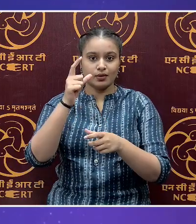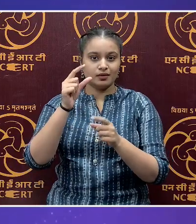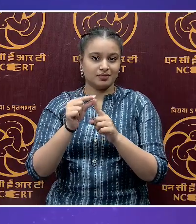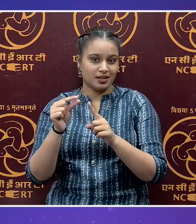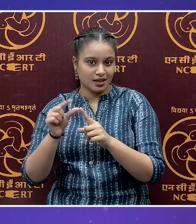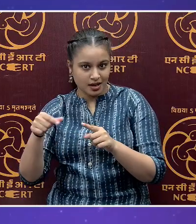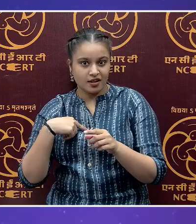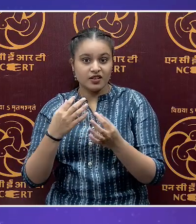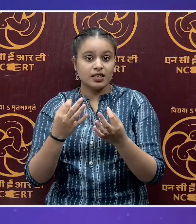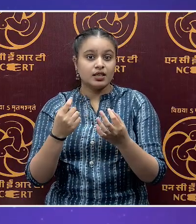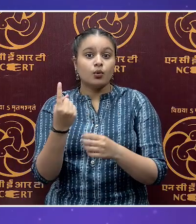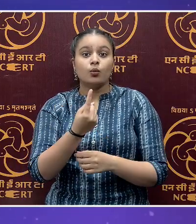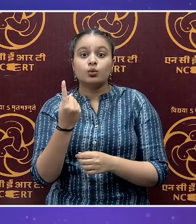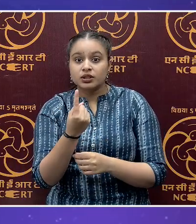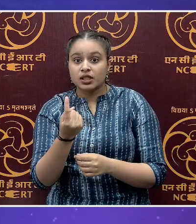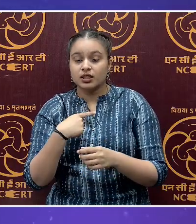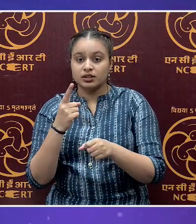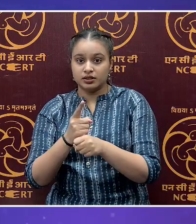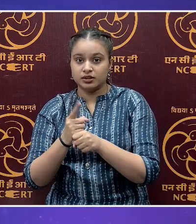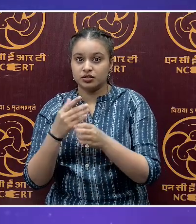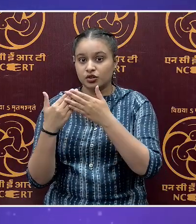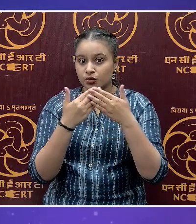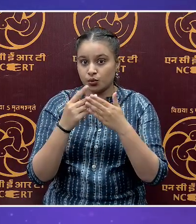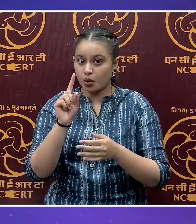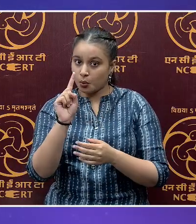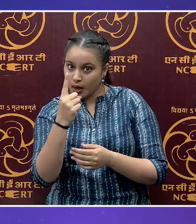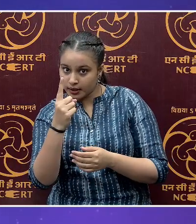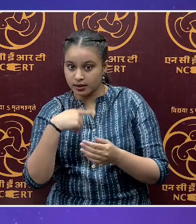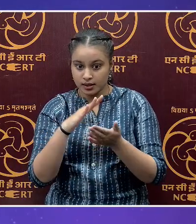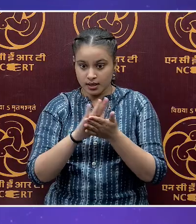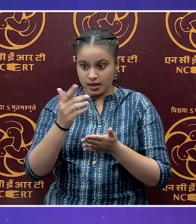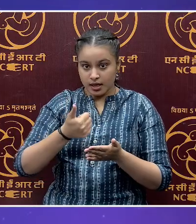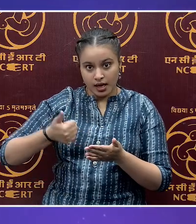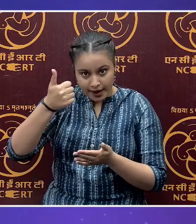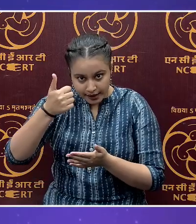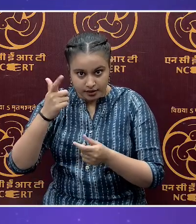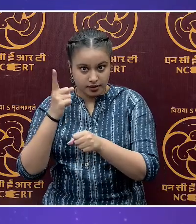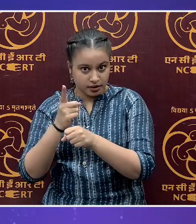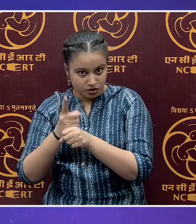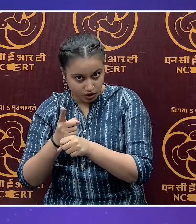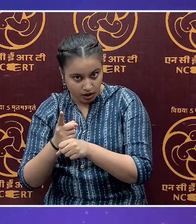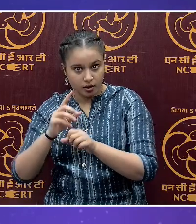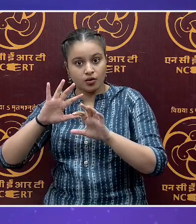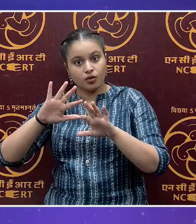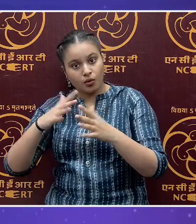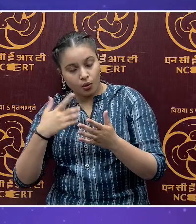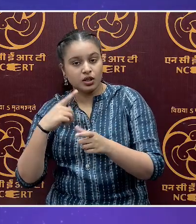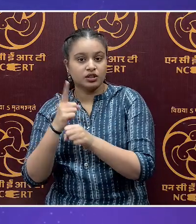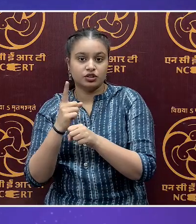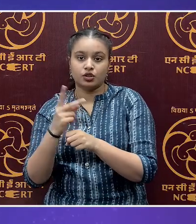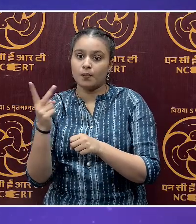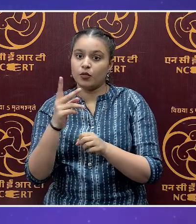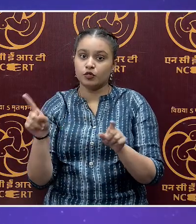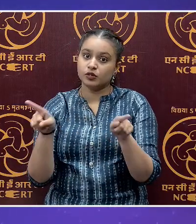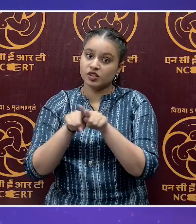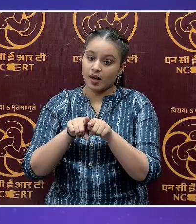single teacher school when the one teacher is performing the role of head teacher as well as the teacher role. So, easily with